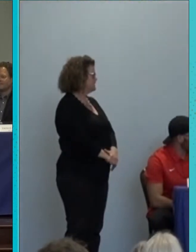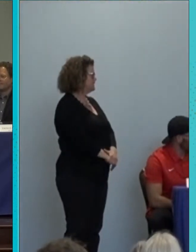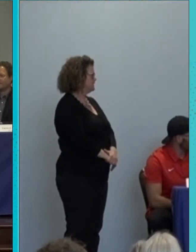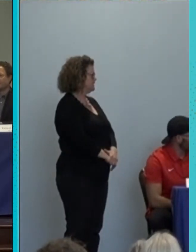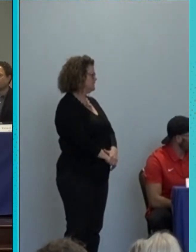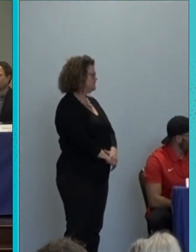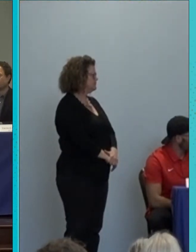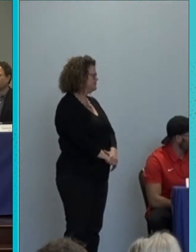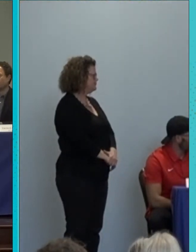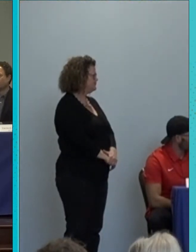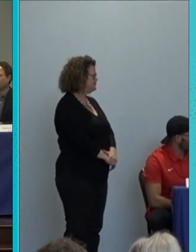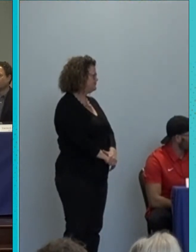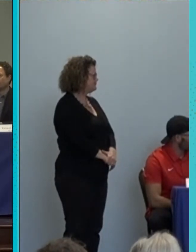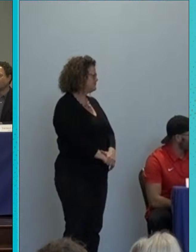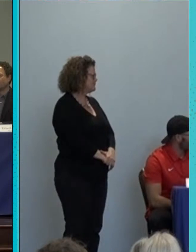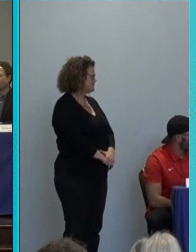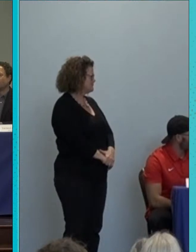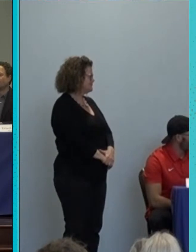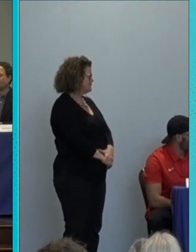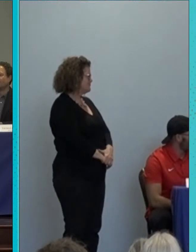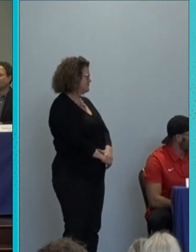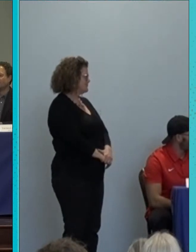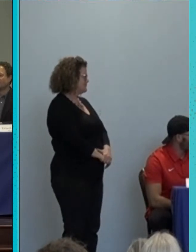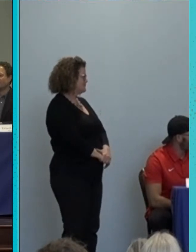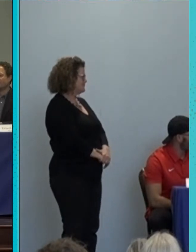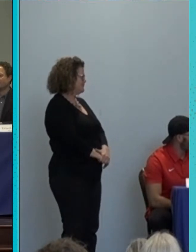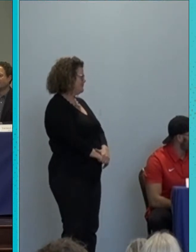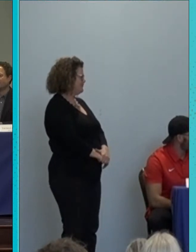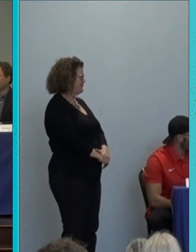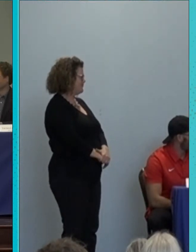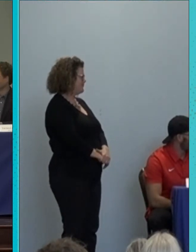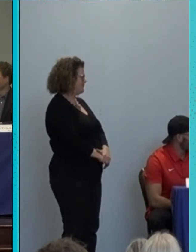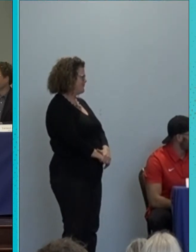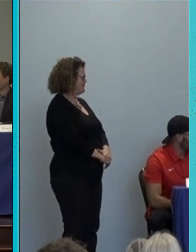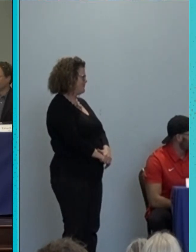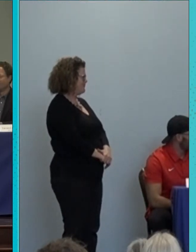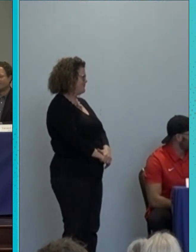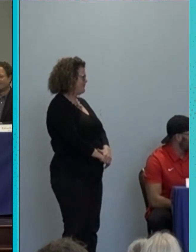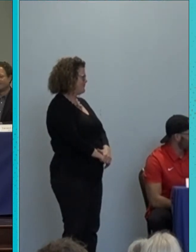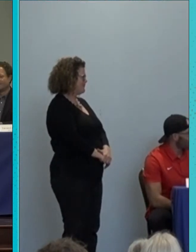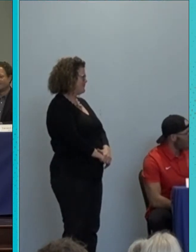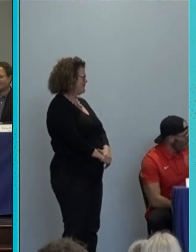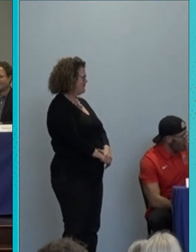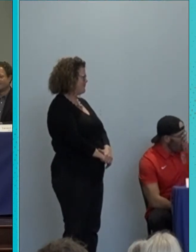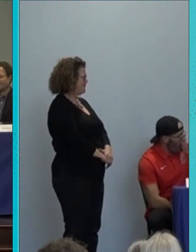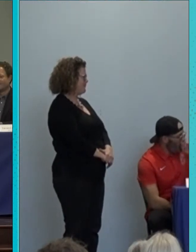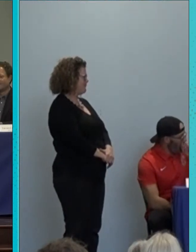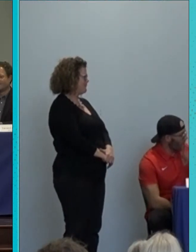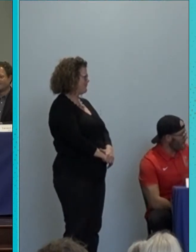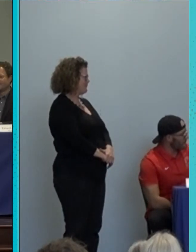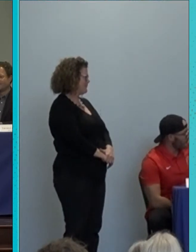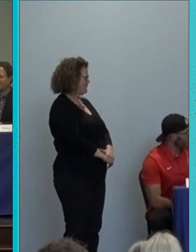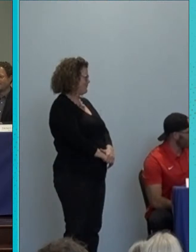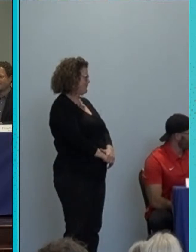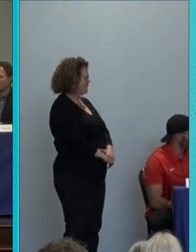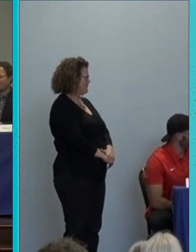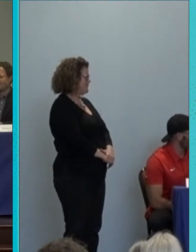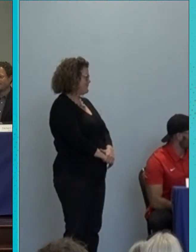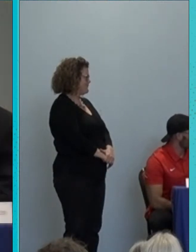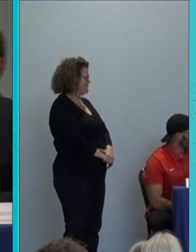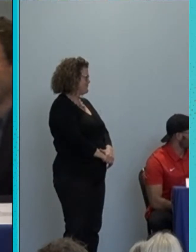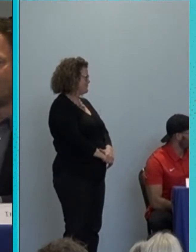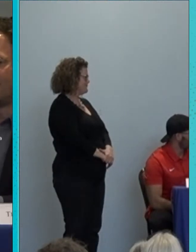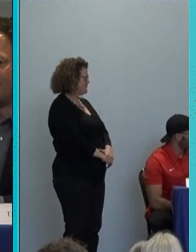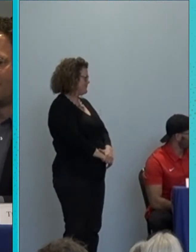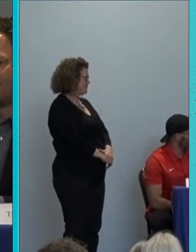started playing football when I was 10, and I I fell in love with it. I was kind of back and